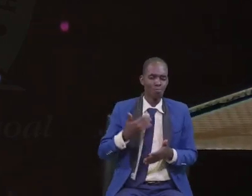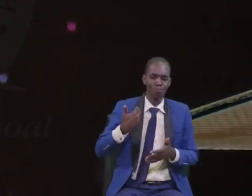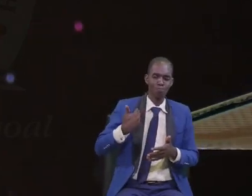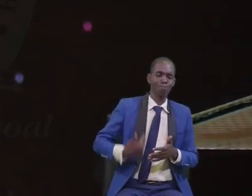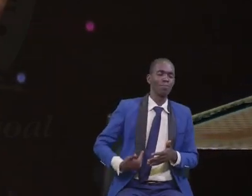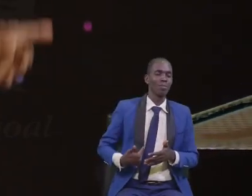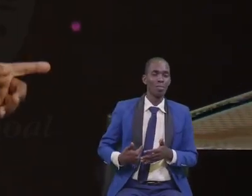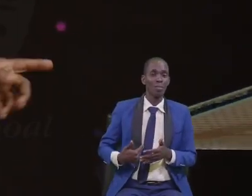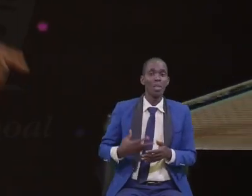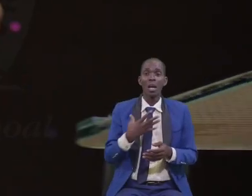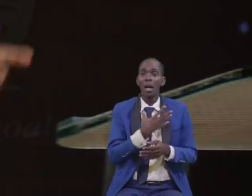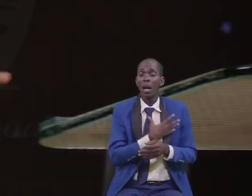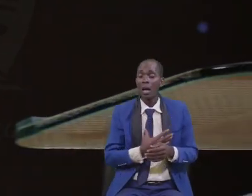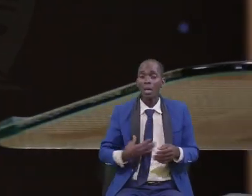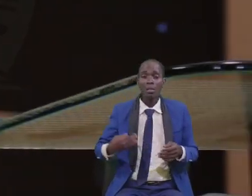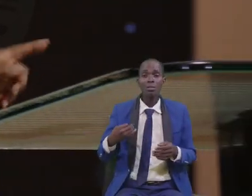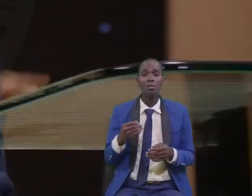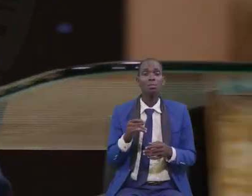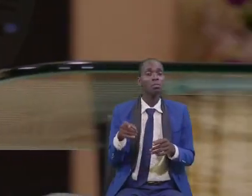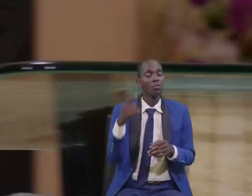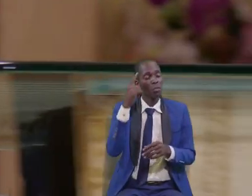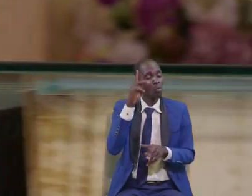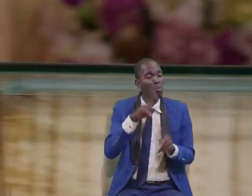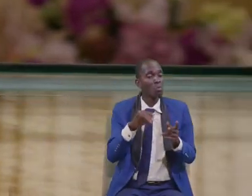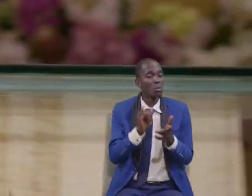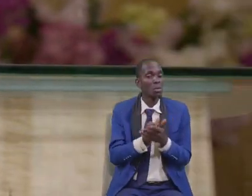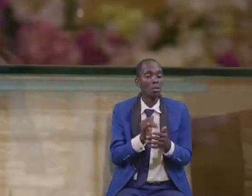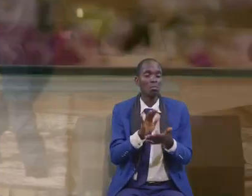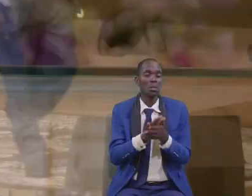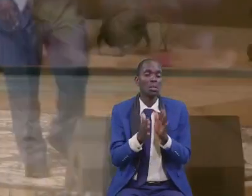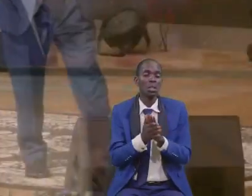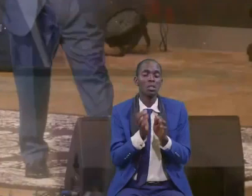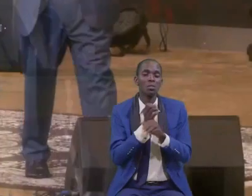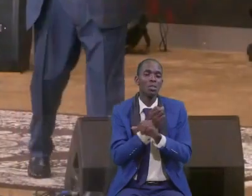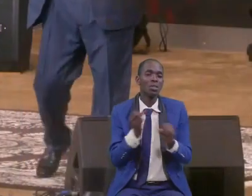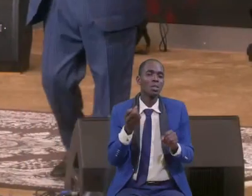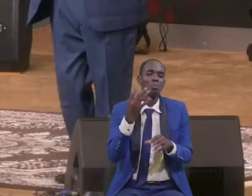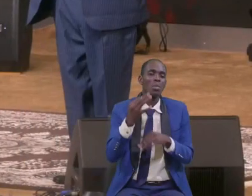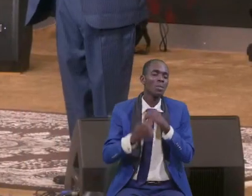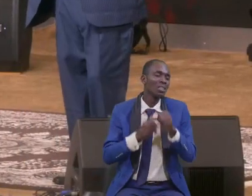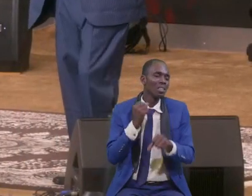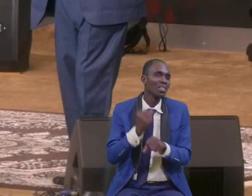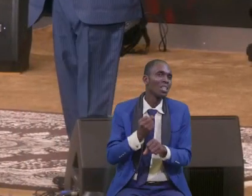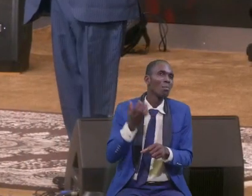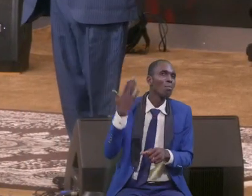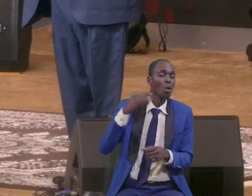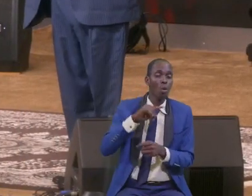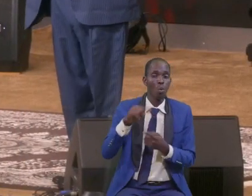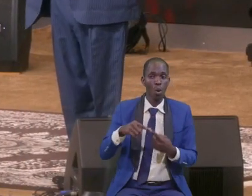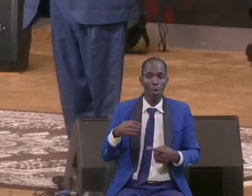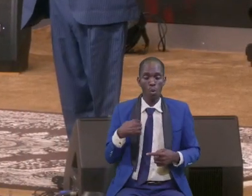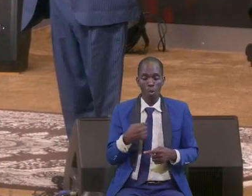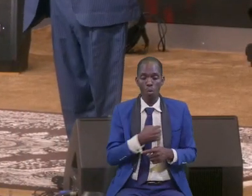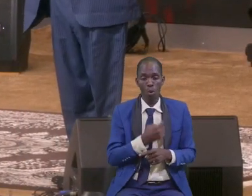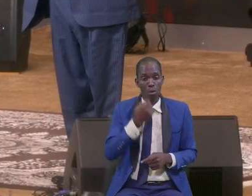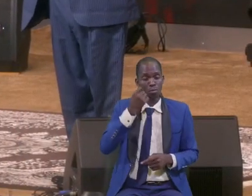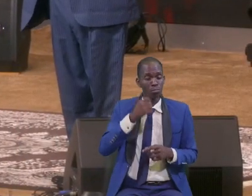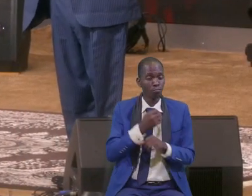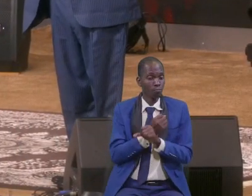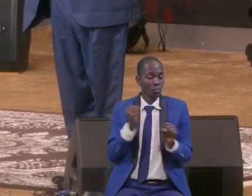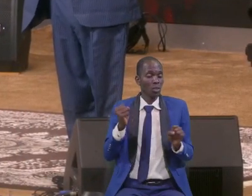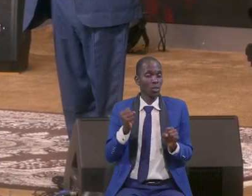just fall. But those who got saved many years ago, like when we got saved, we understood that